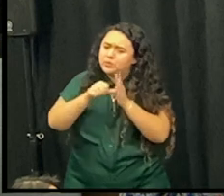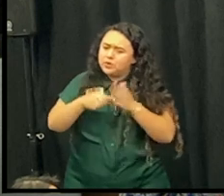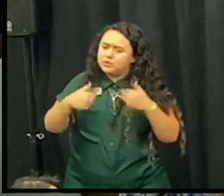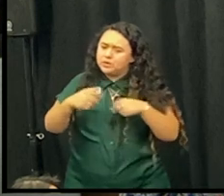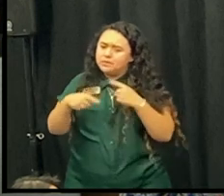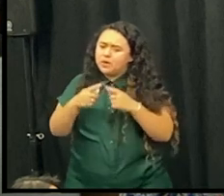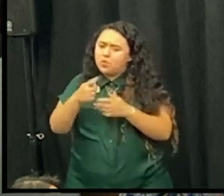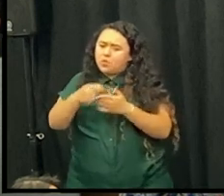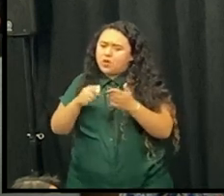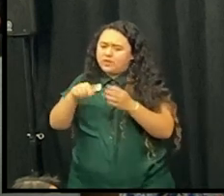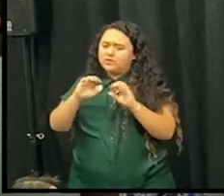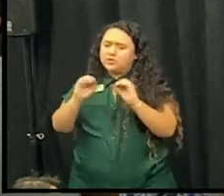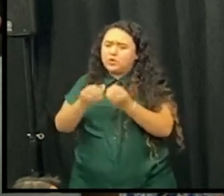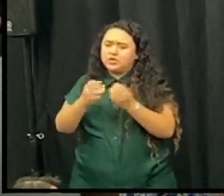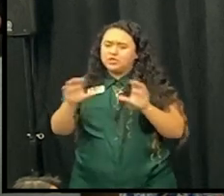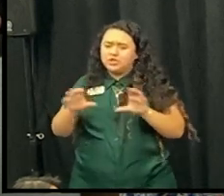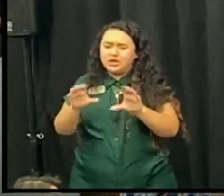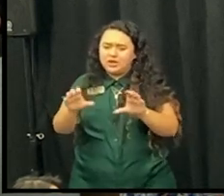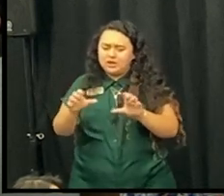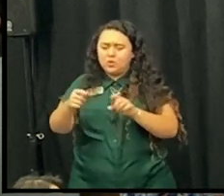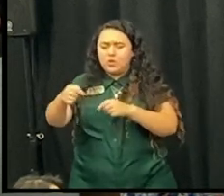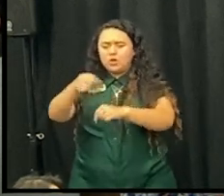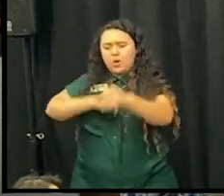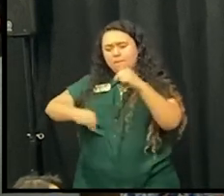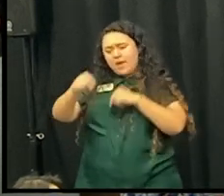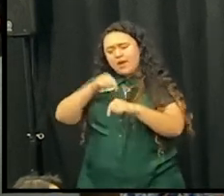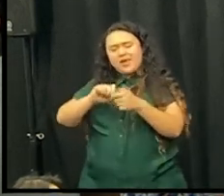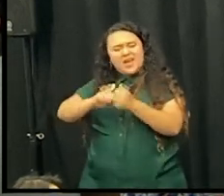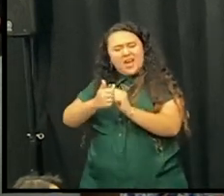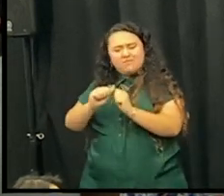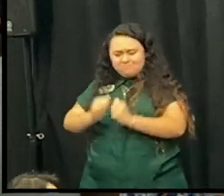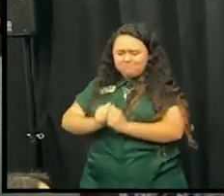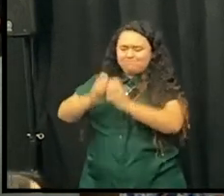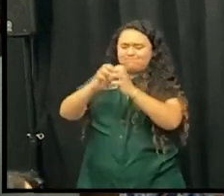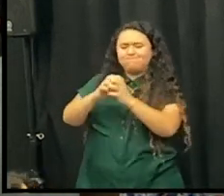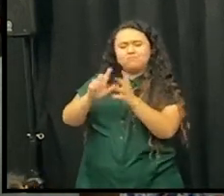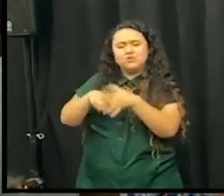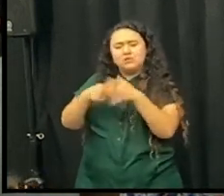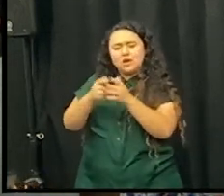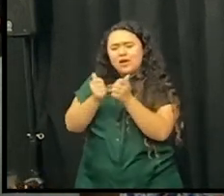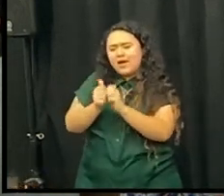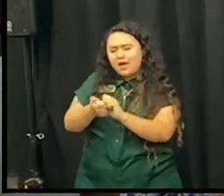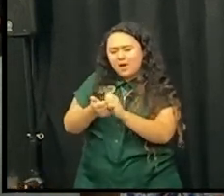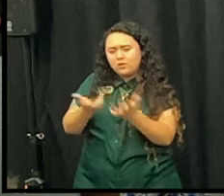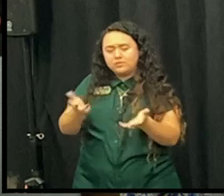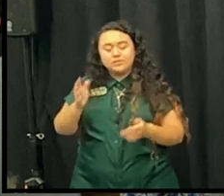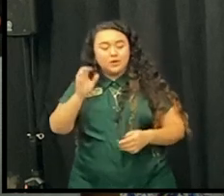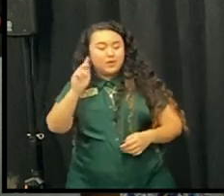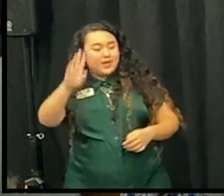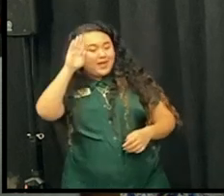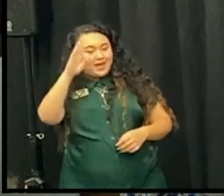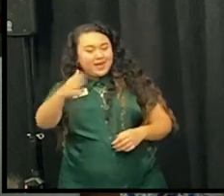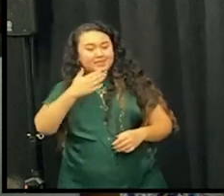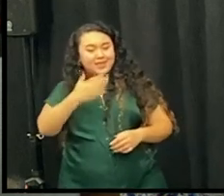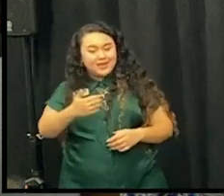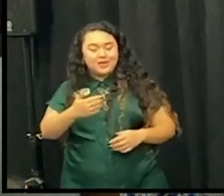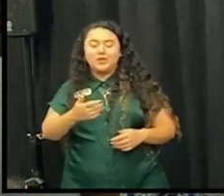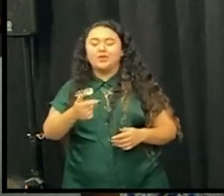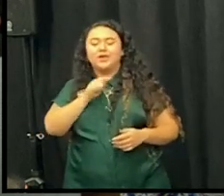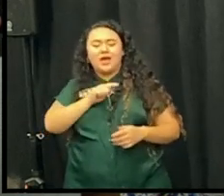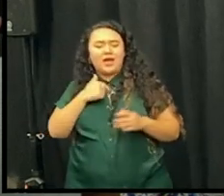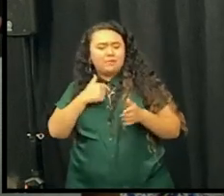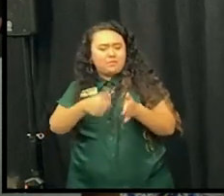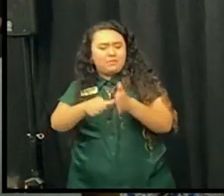this organization has done. But let's go back. Tell me how it started. Okay, hi. Thank you. I'm impressed with the